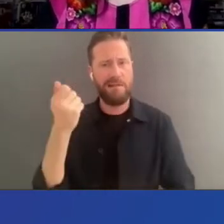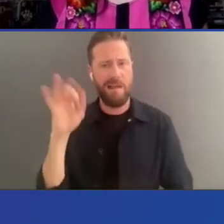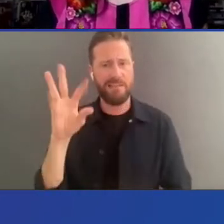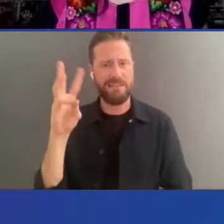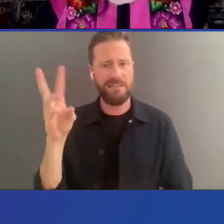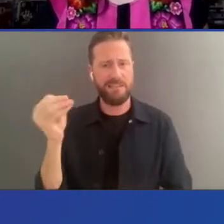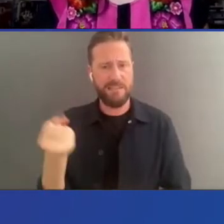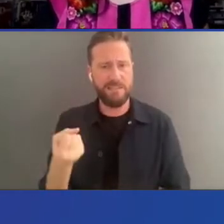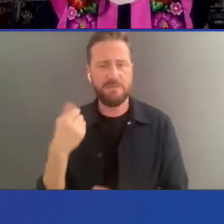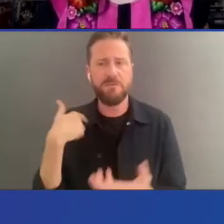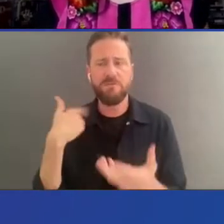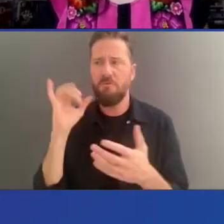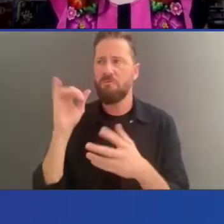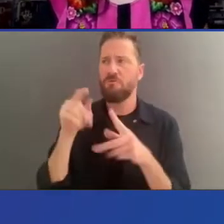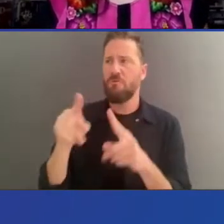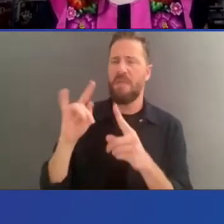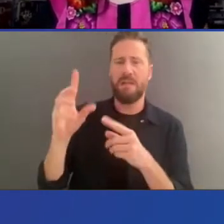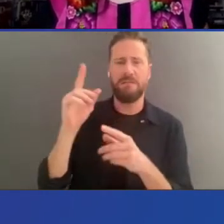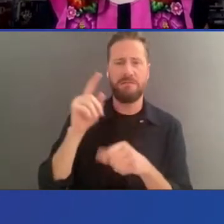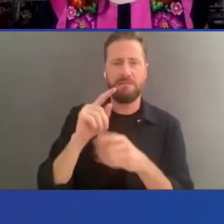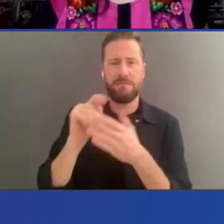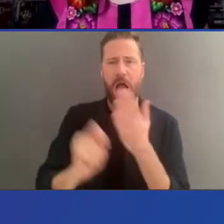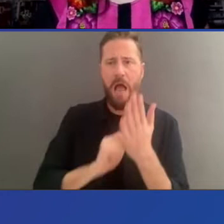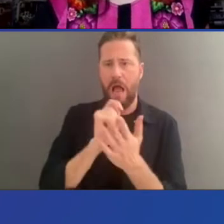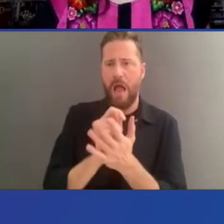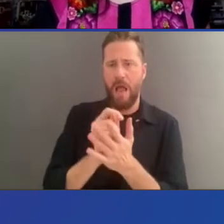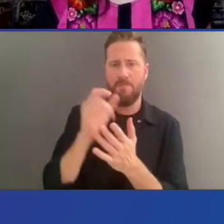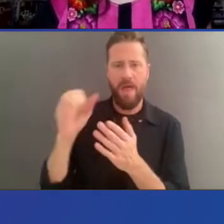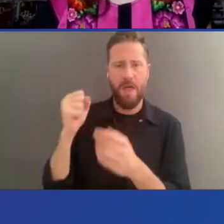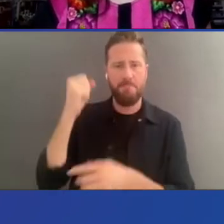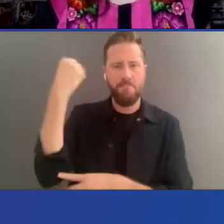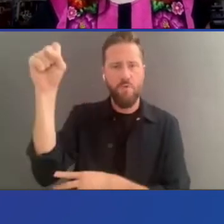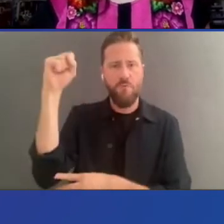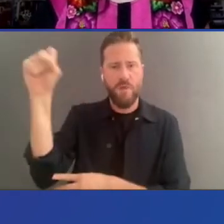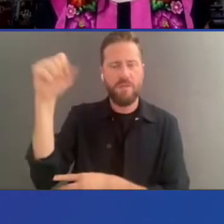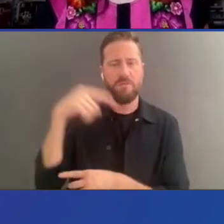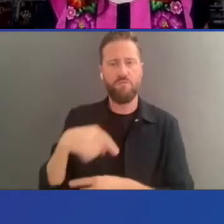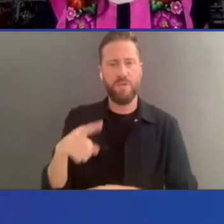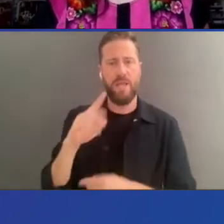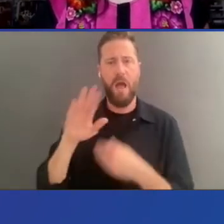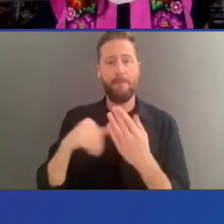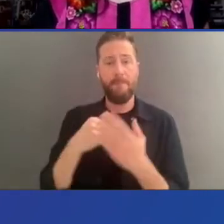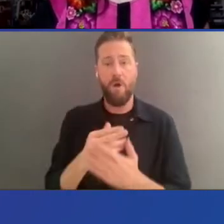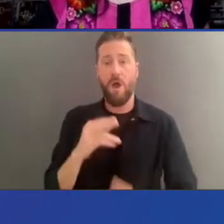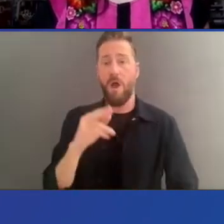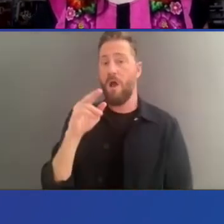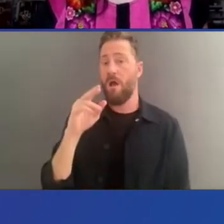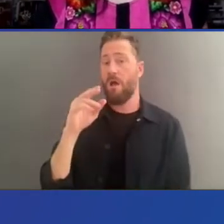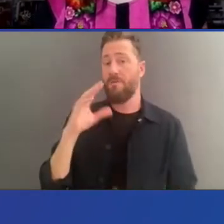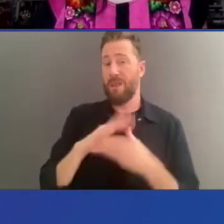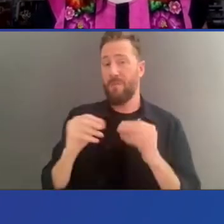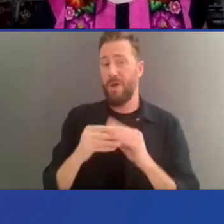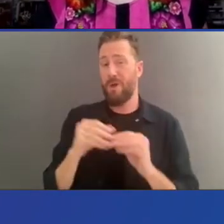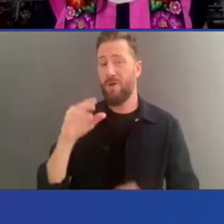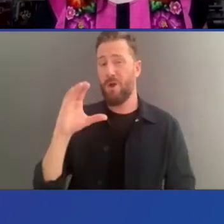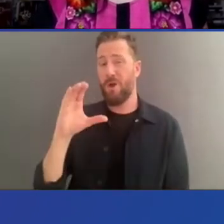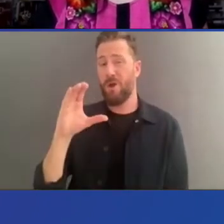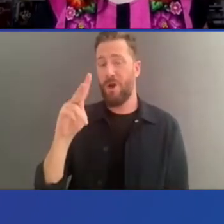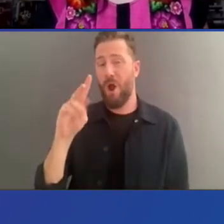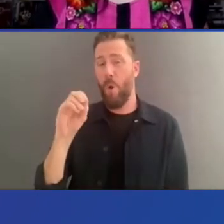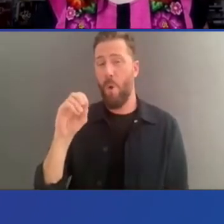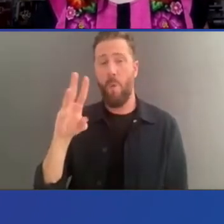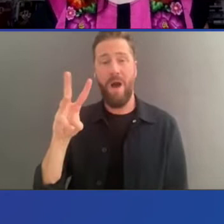a big part of that movement was the legacy of Kawaida, which is a philosophical